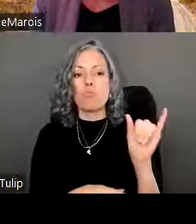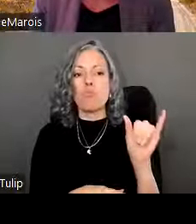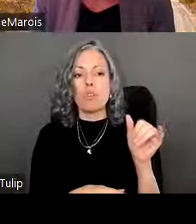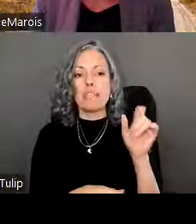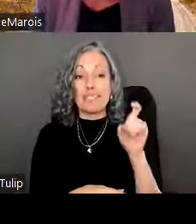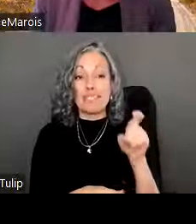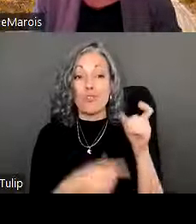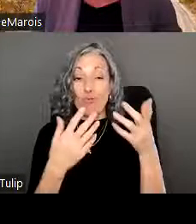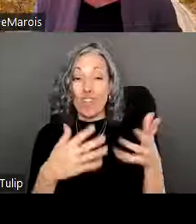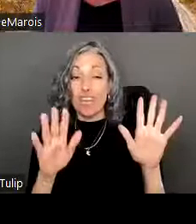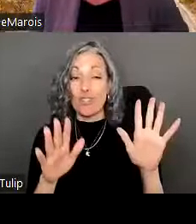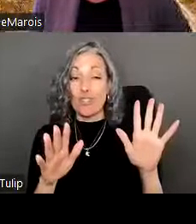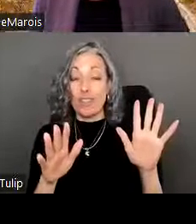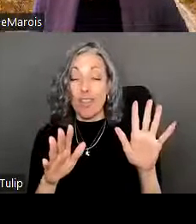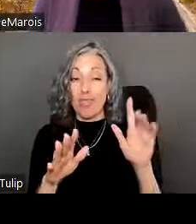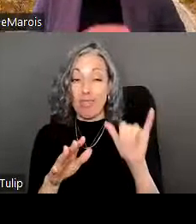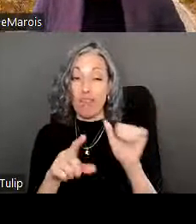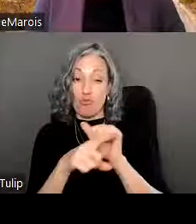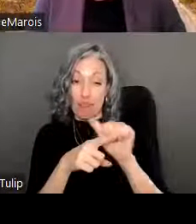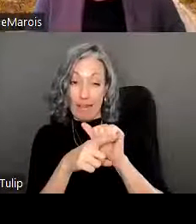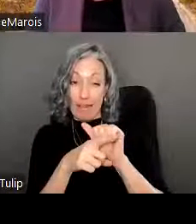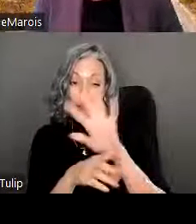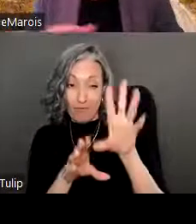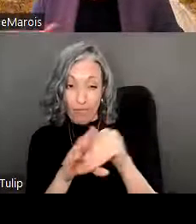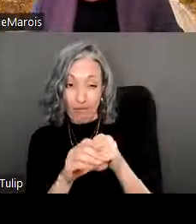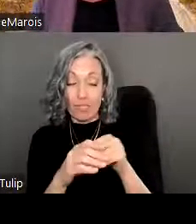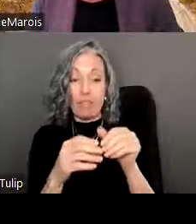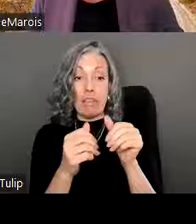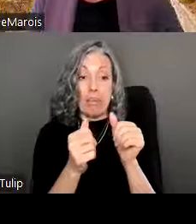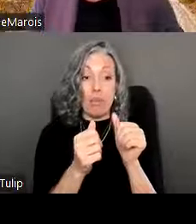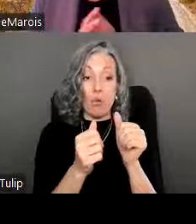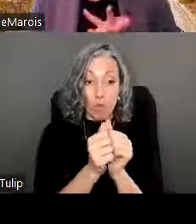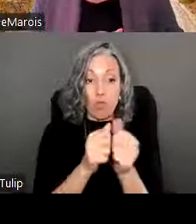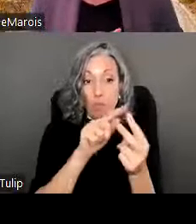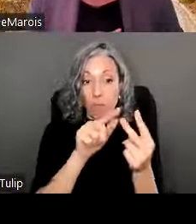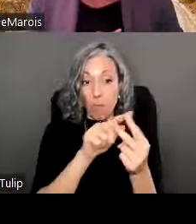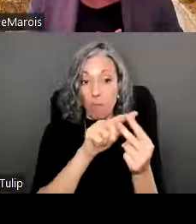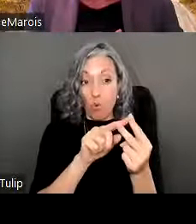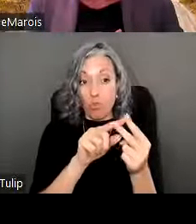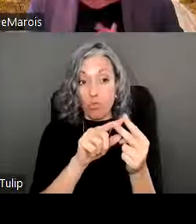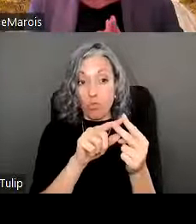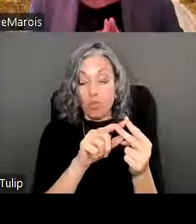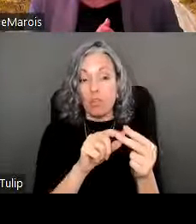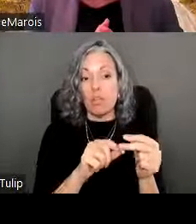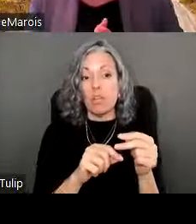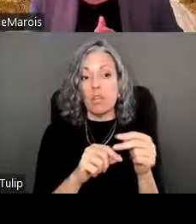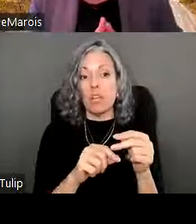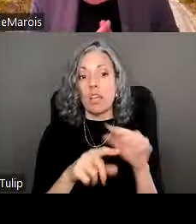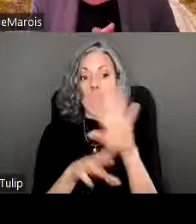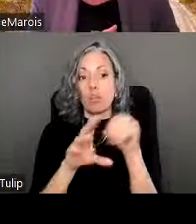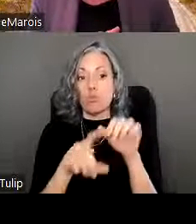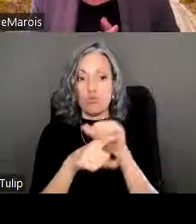completion. And part of that training, in both CalGrows and in IHSS, includes training